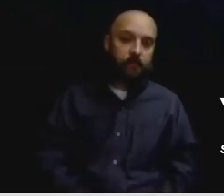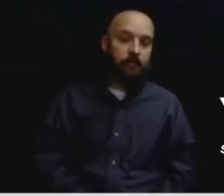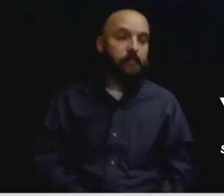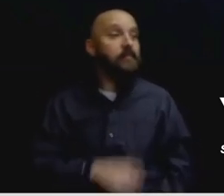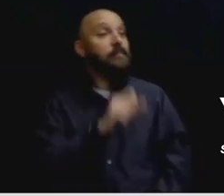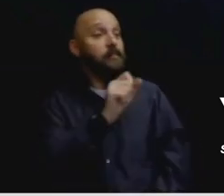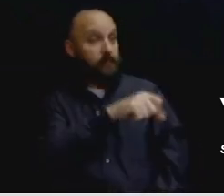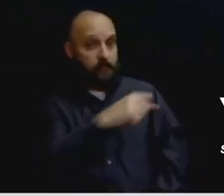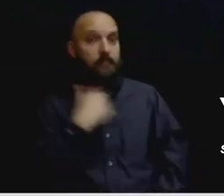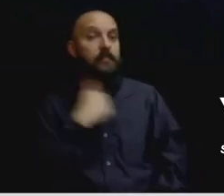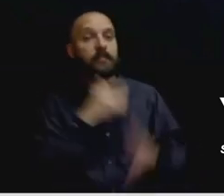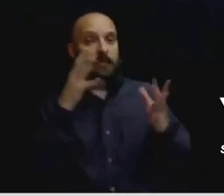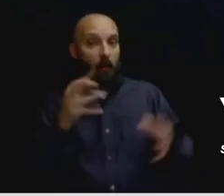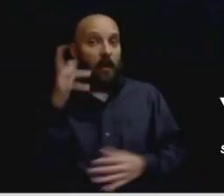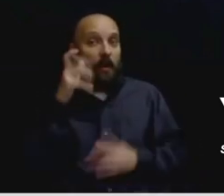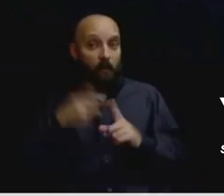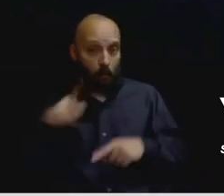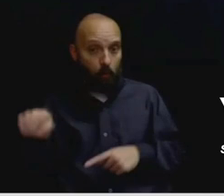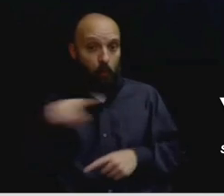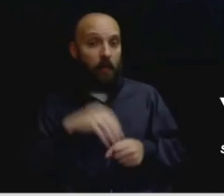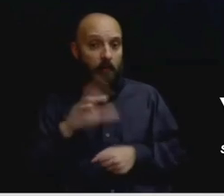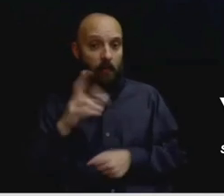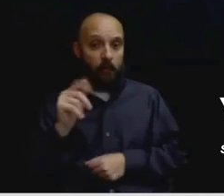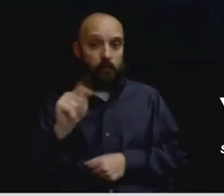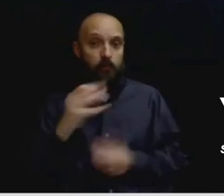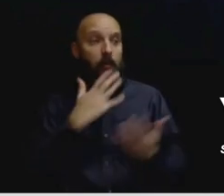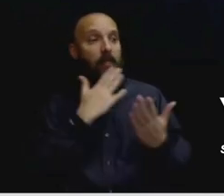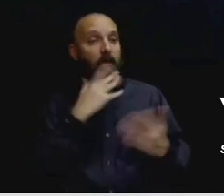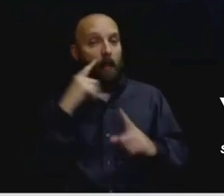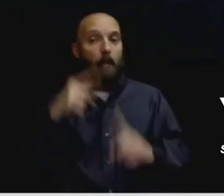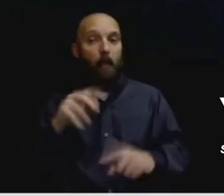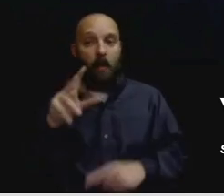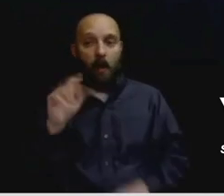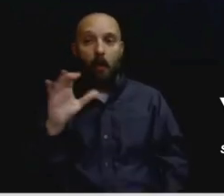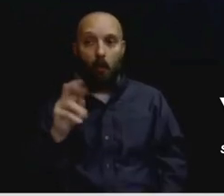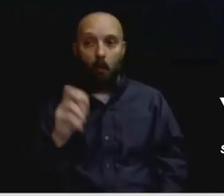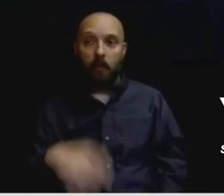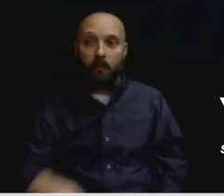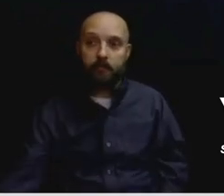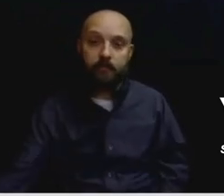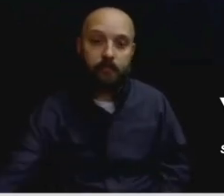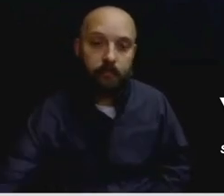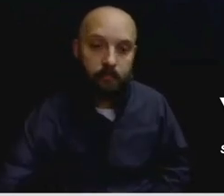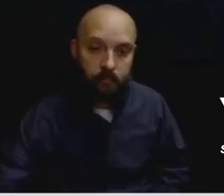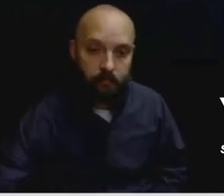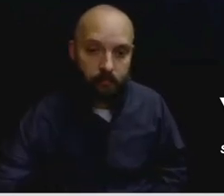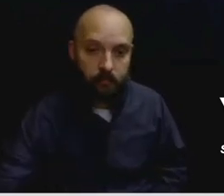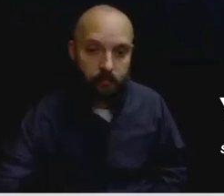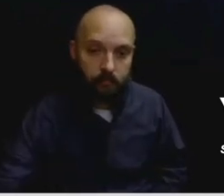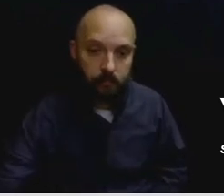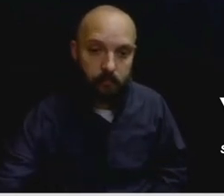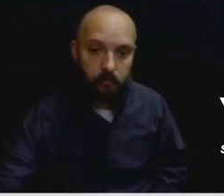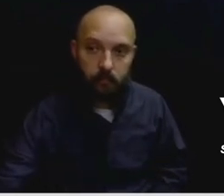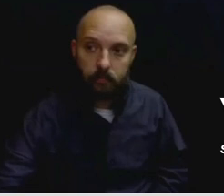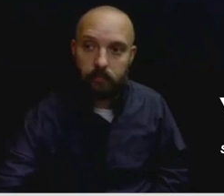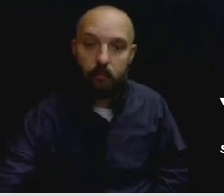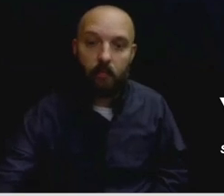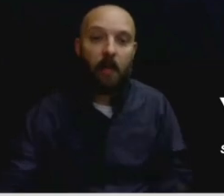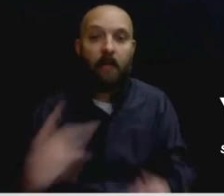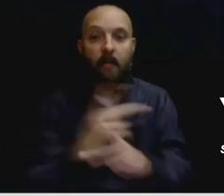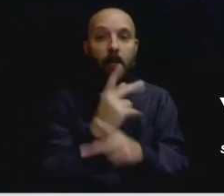we definitely want to hear from you in the chat. So thanks for pointing that out, Chloe. So figuring out sensory supports, like we mentioned,